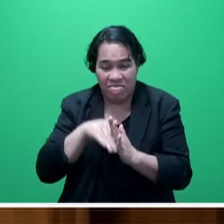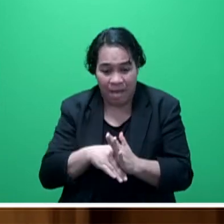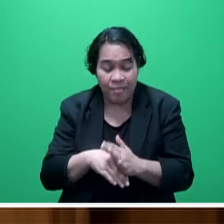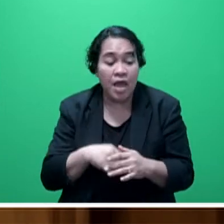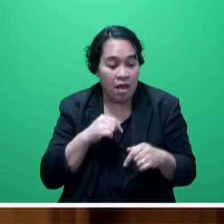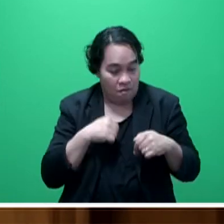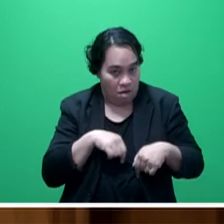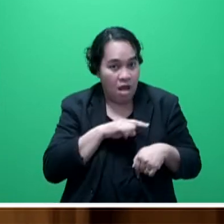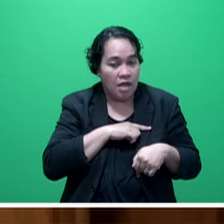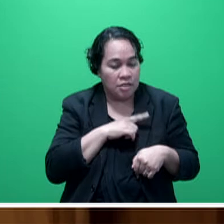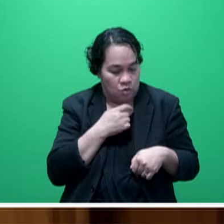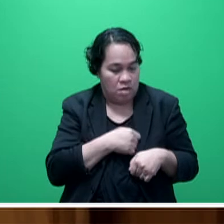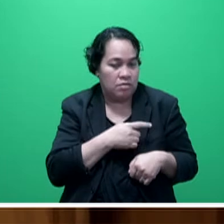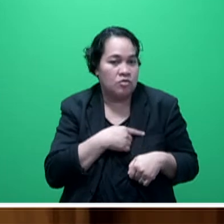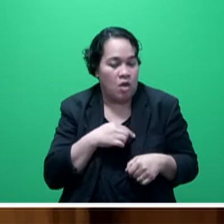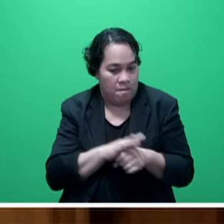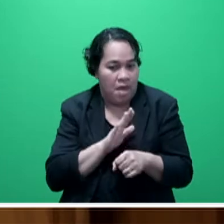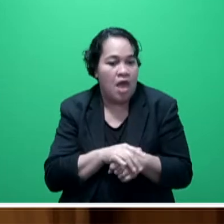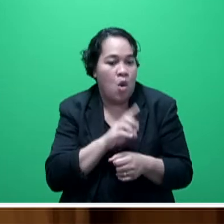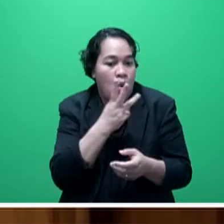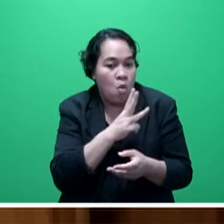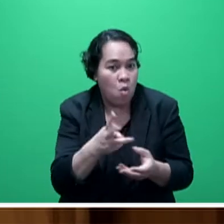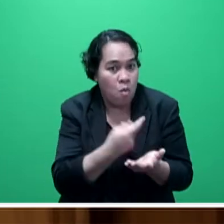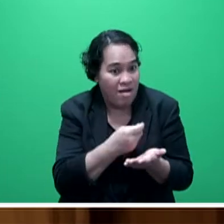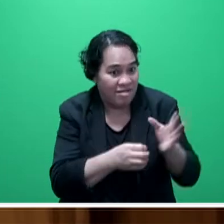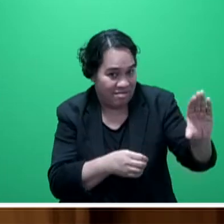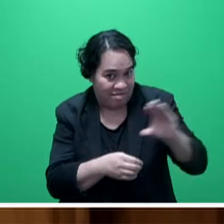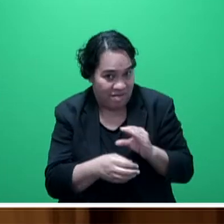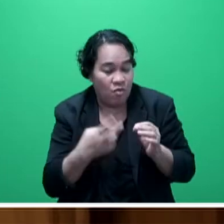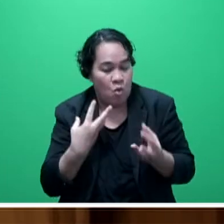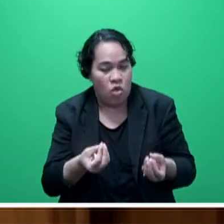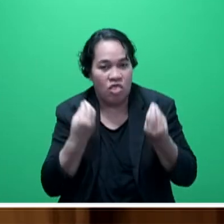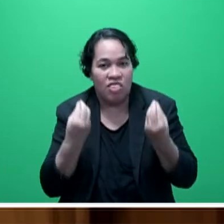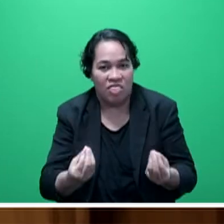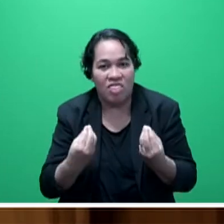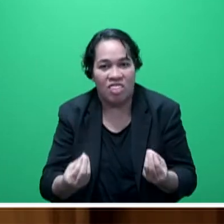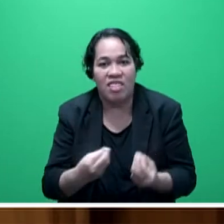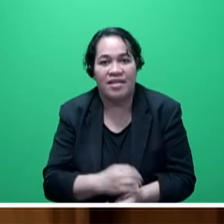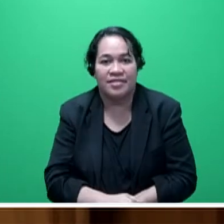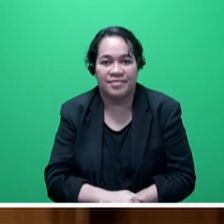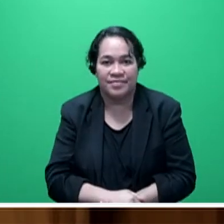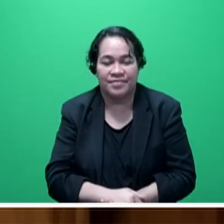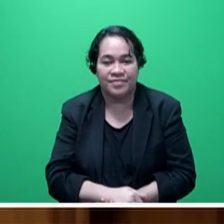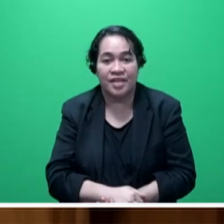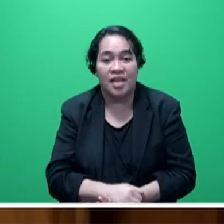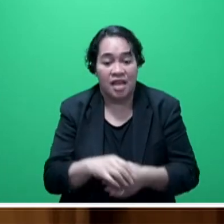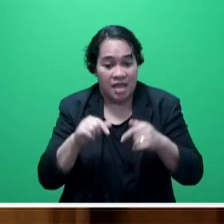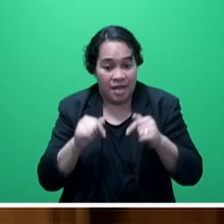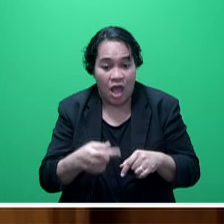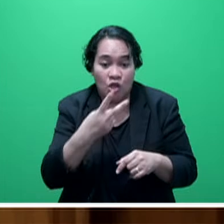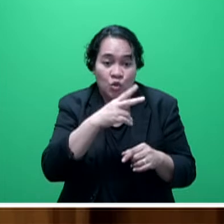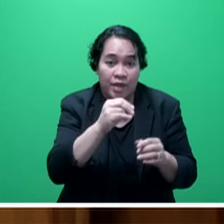is determined to make every dollar count in the execution of this project. Honourable Speaker, sir, the